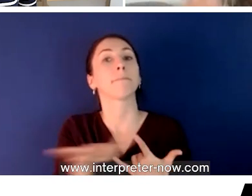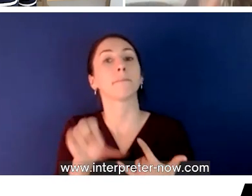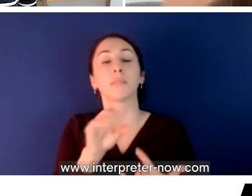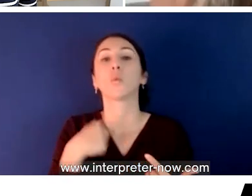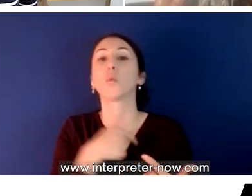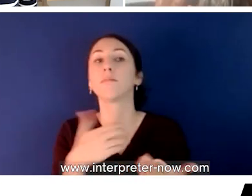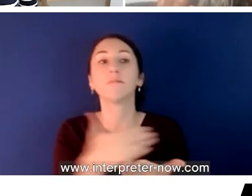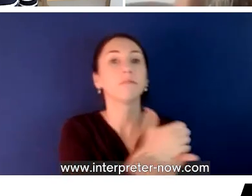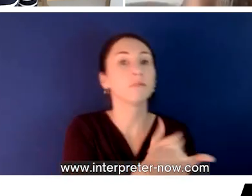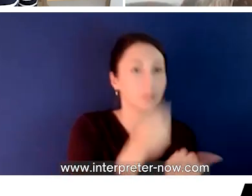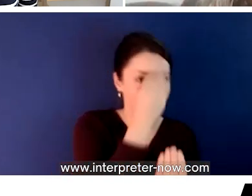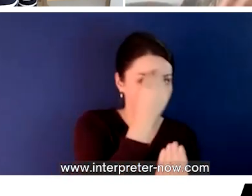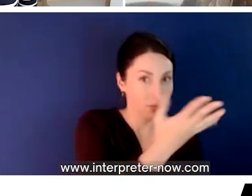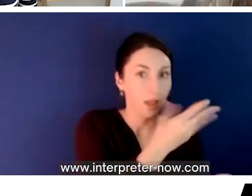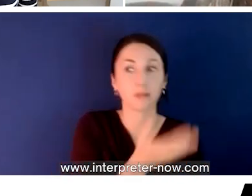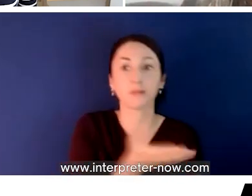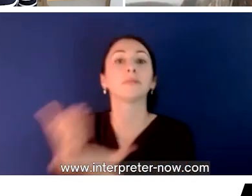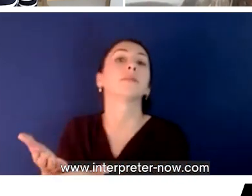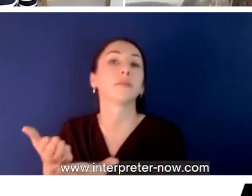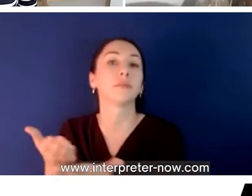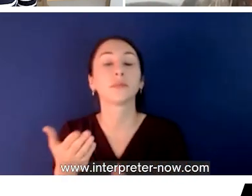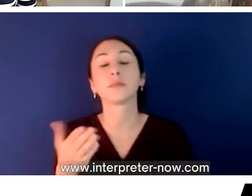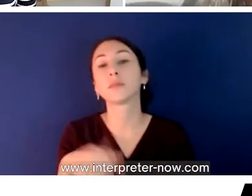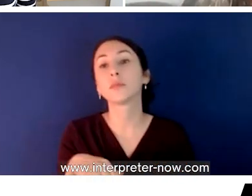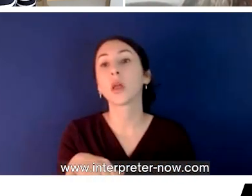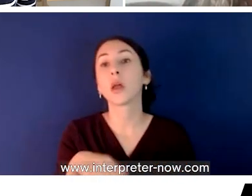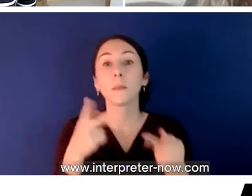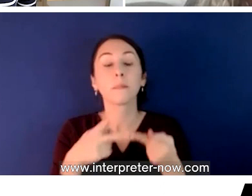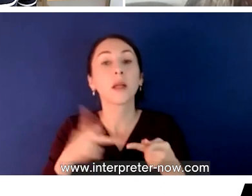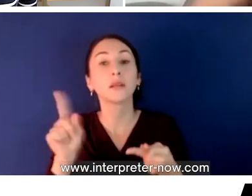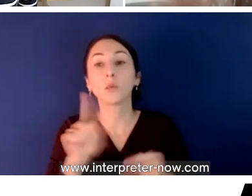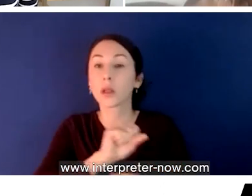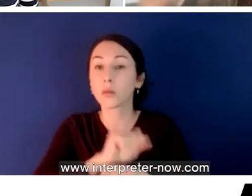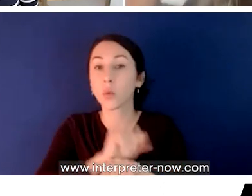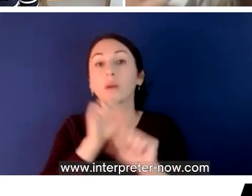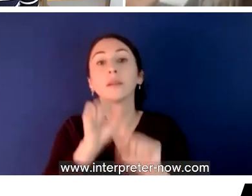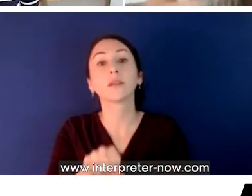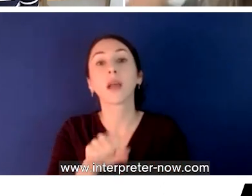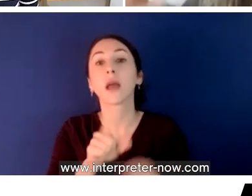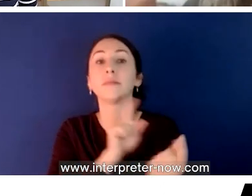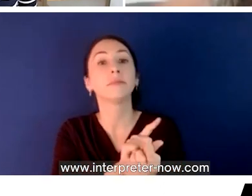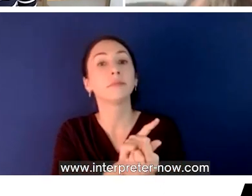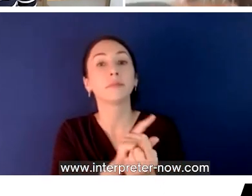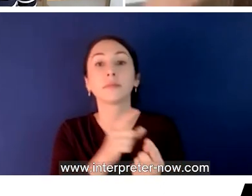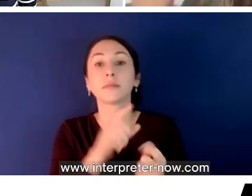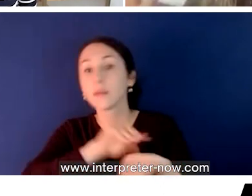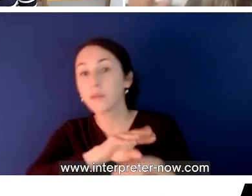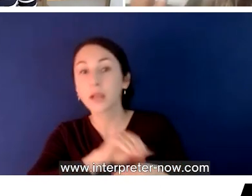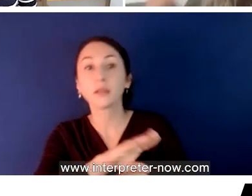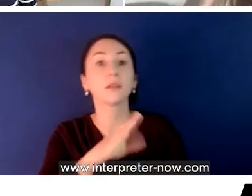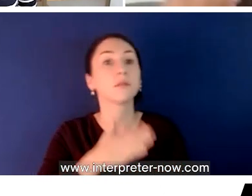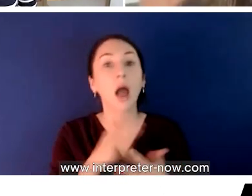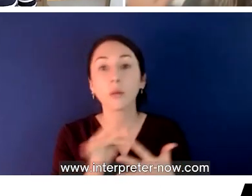day-to-day. And so we try to provide data and insights back to them for that. So we provide a sounding board for employees where they can